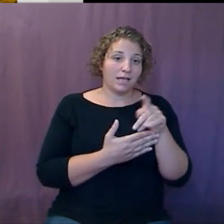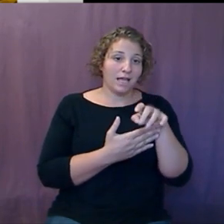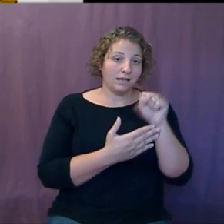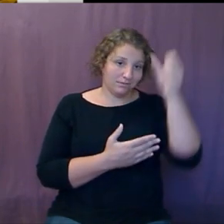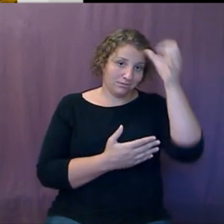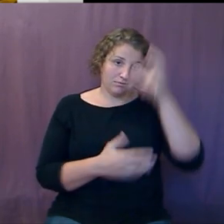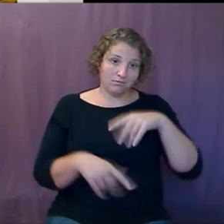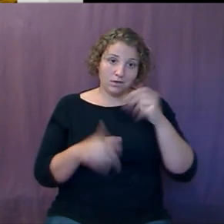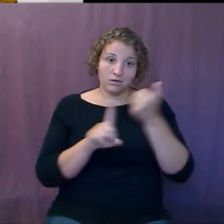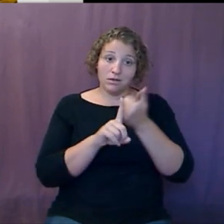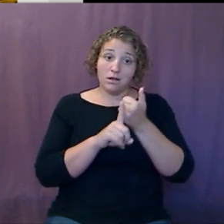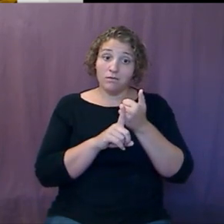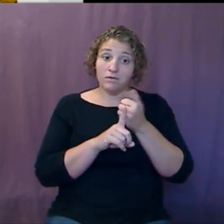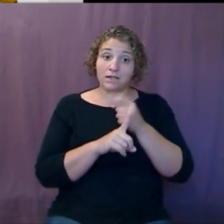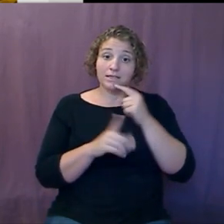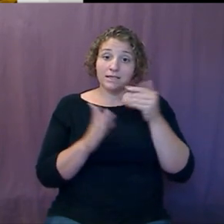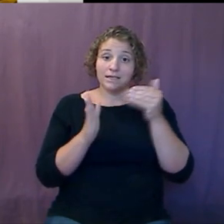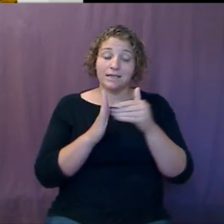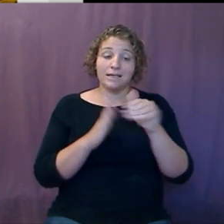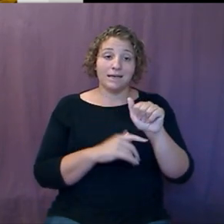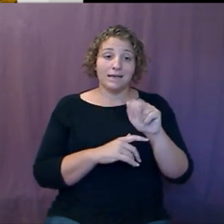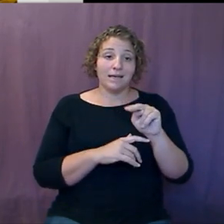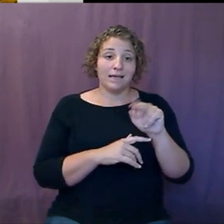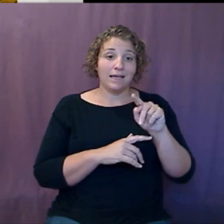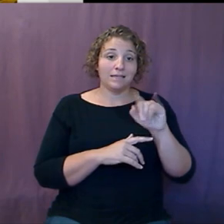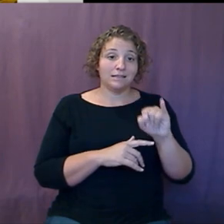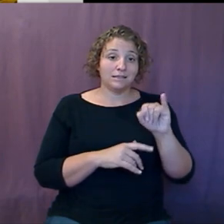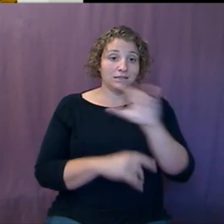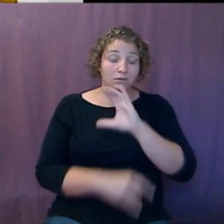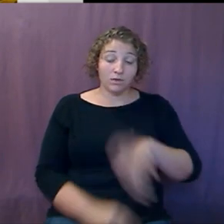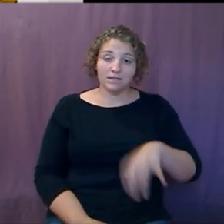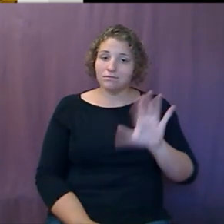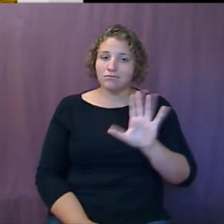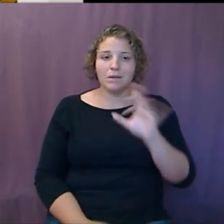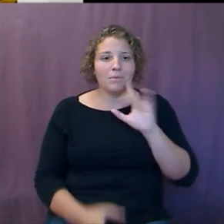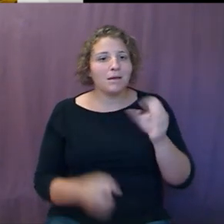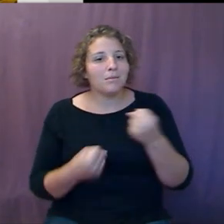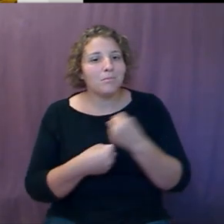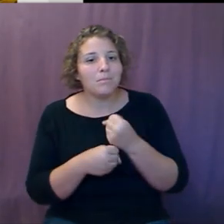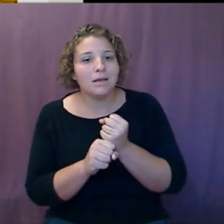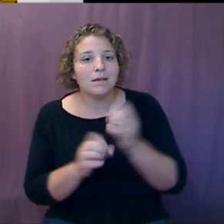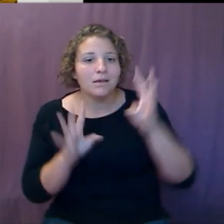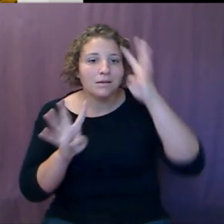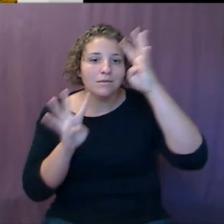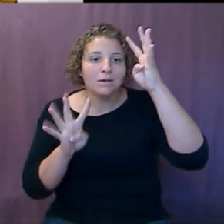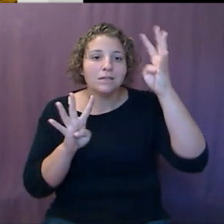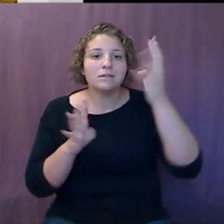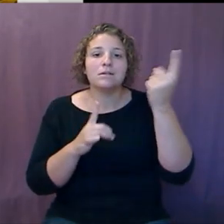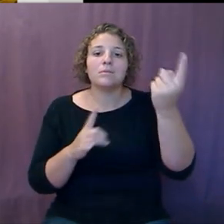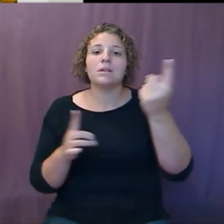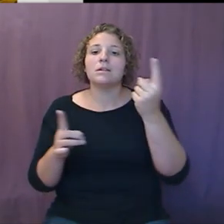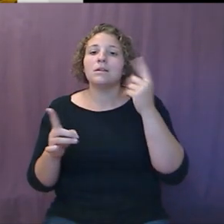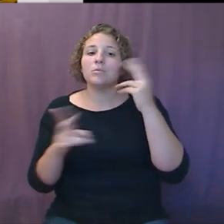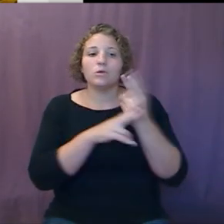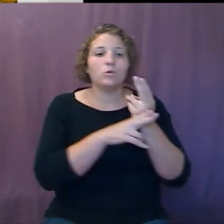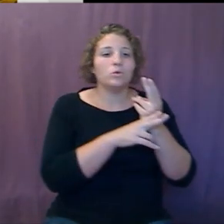much like alexander graham bell they may be inventing a technology for one thing that gets taken and used for something absolutely awful